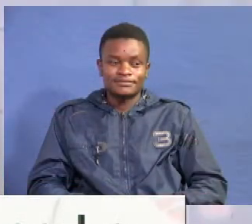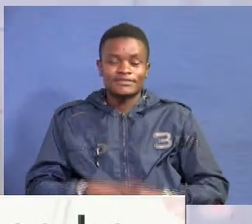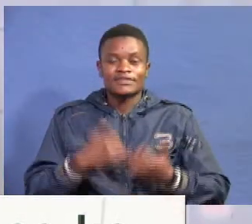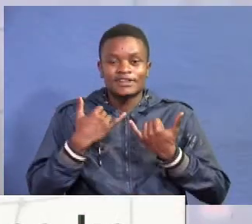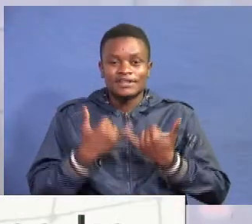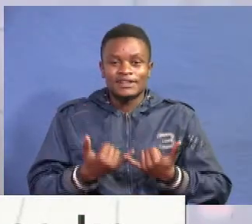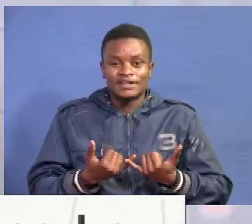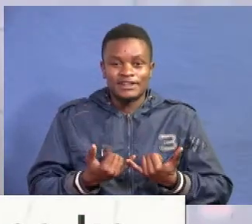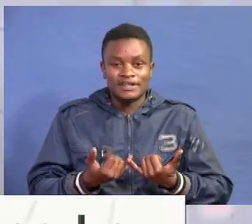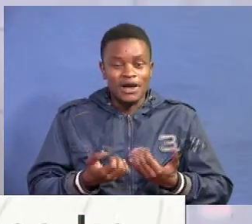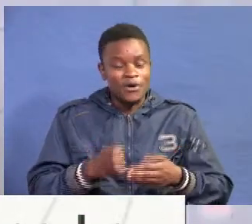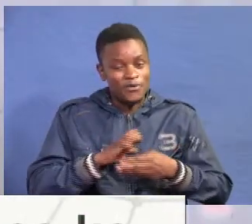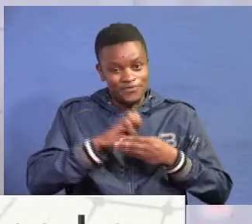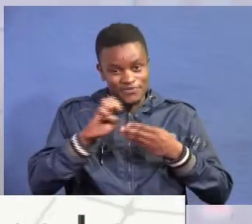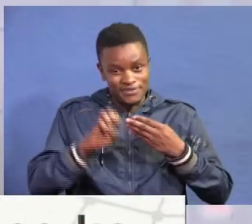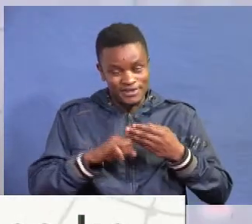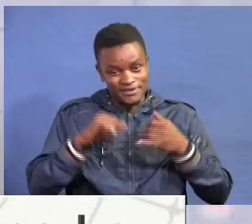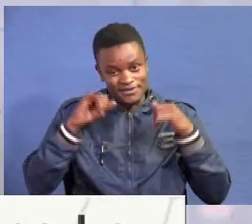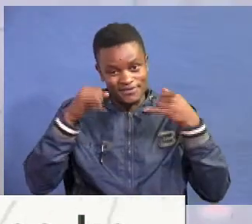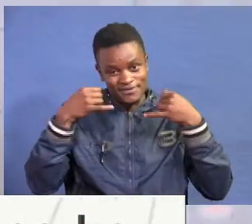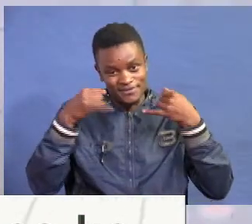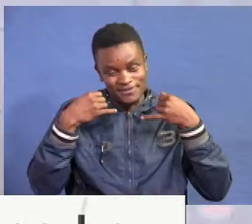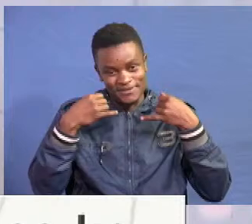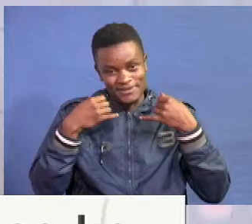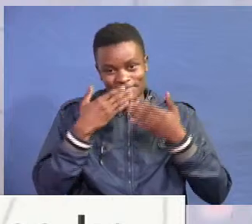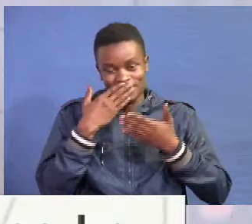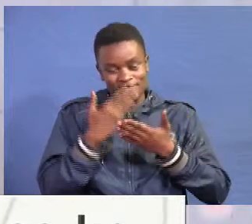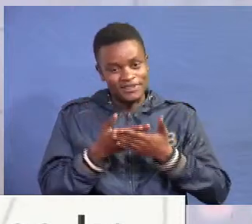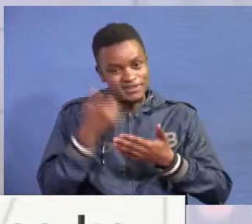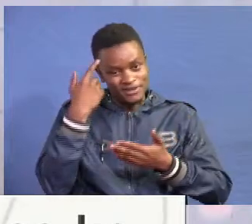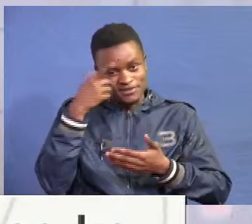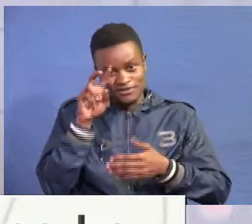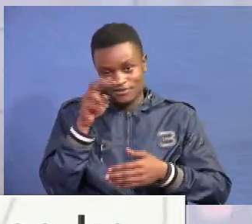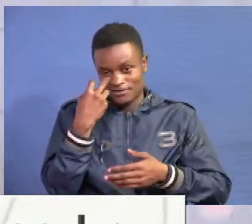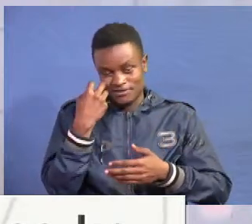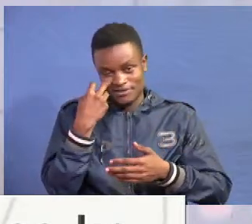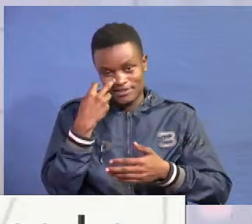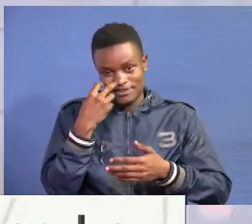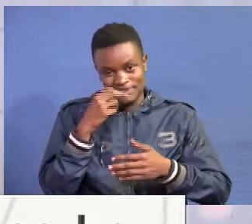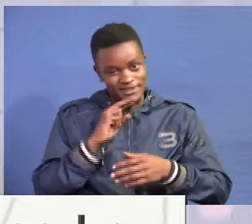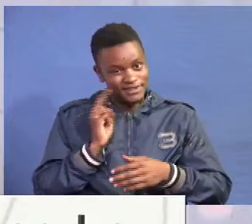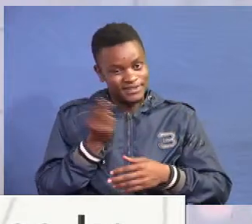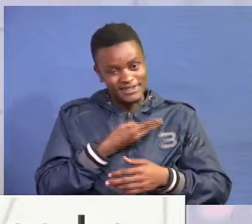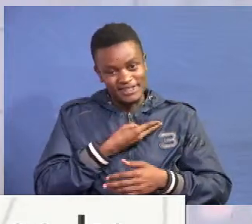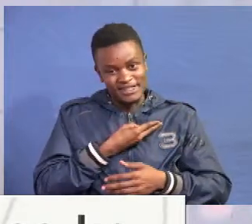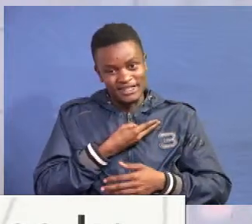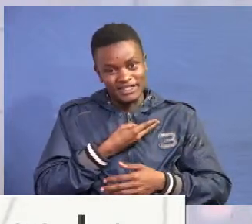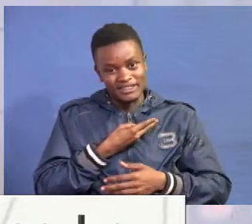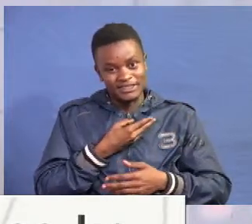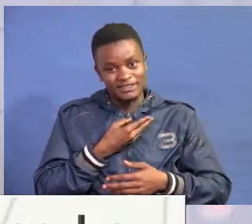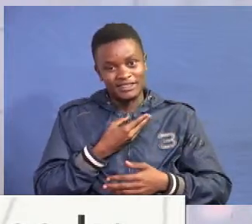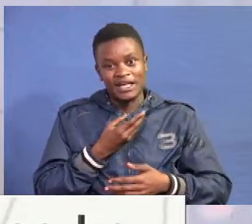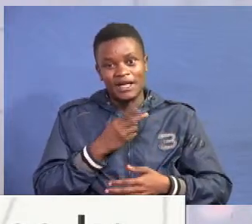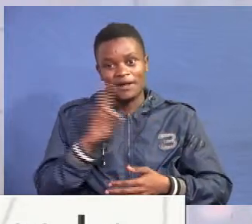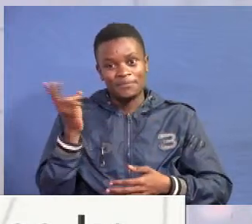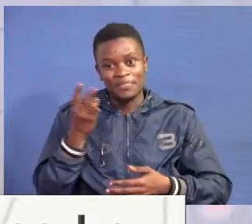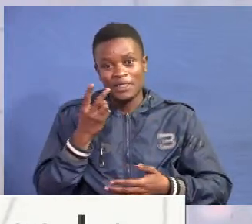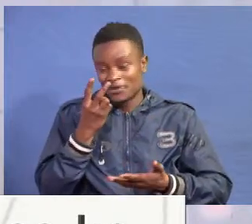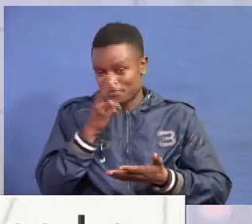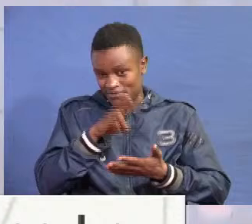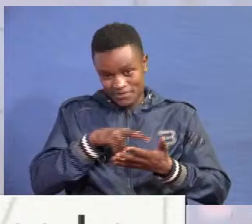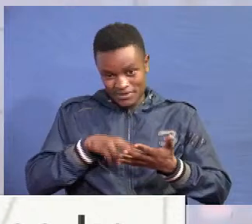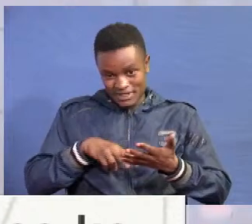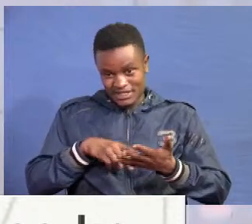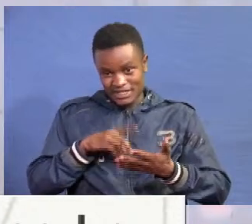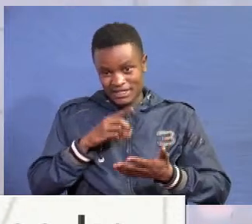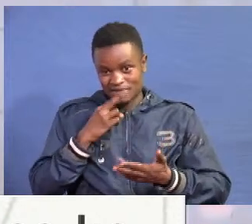Now that marks the end of our broadcast tonight. Thank you so much for choosing KUTV News at 9. I'm reading a number of comments which I can't read for